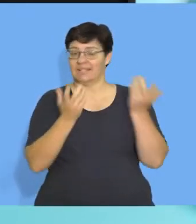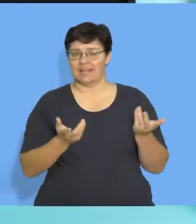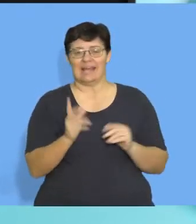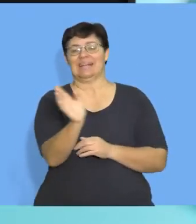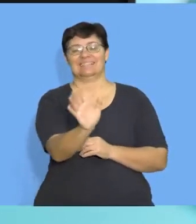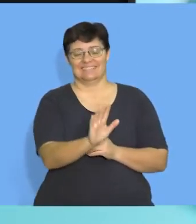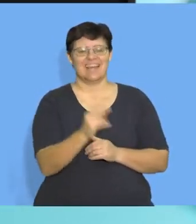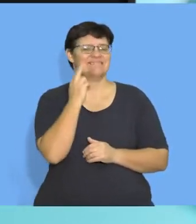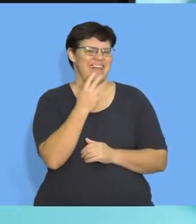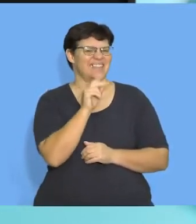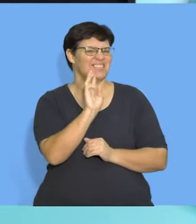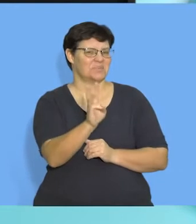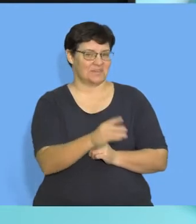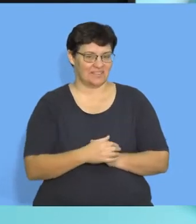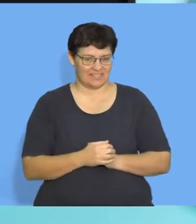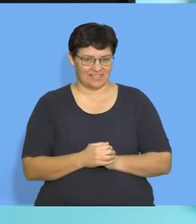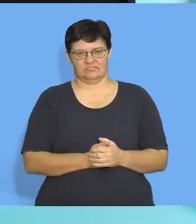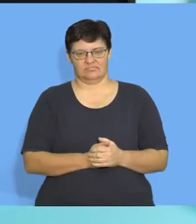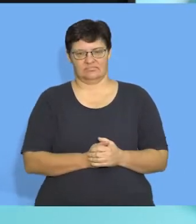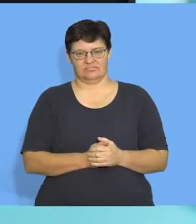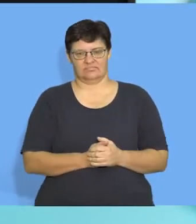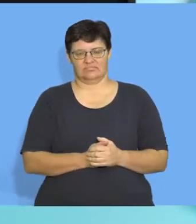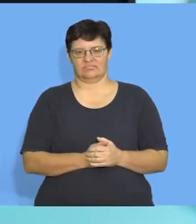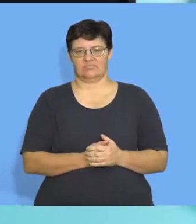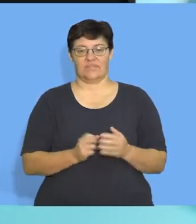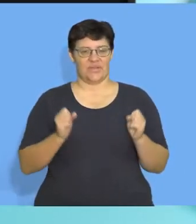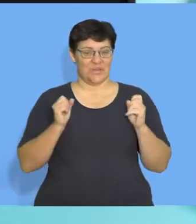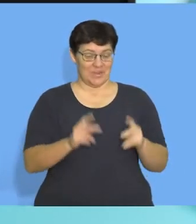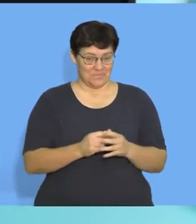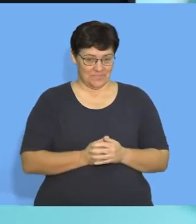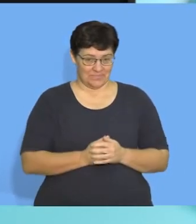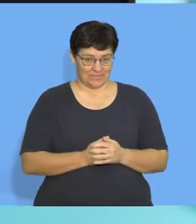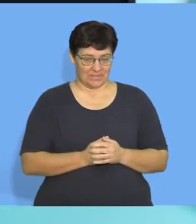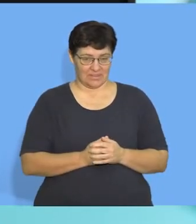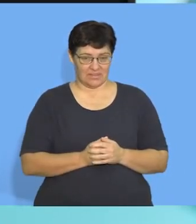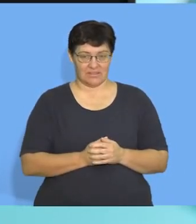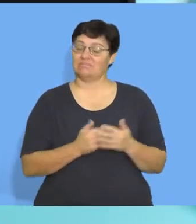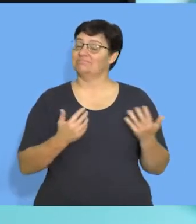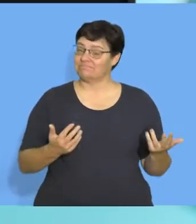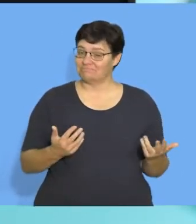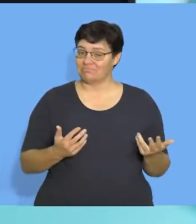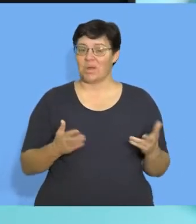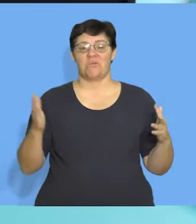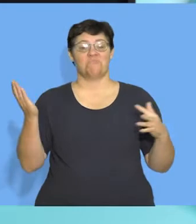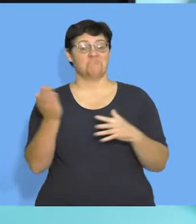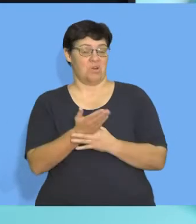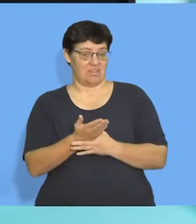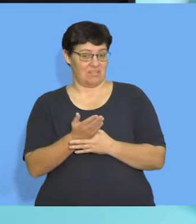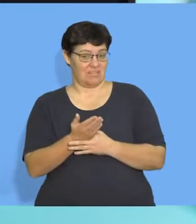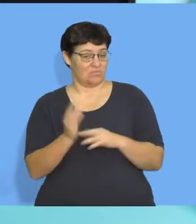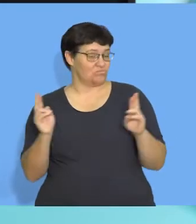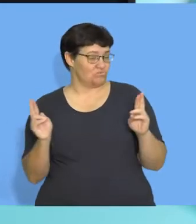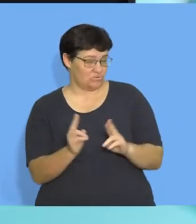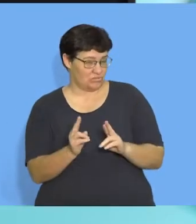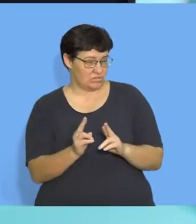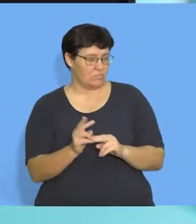It's nice. We like this. Okay. All right. So let's take a short break. You can think about